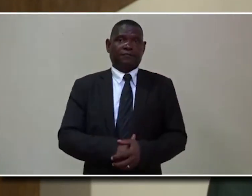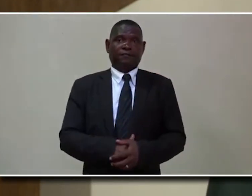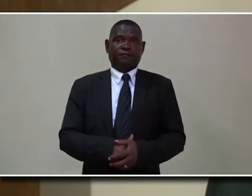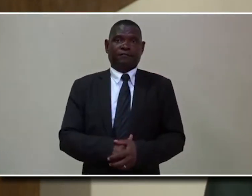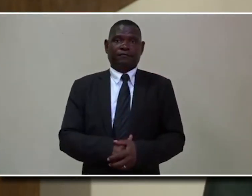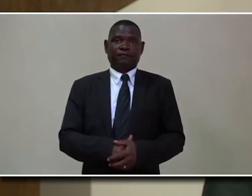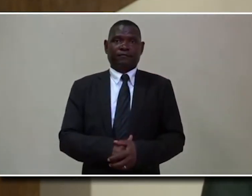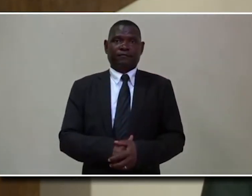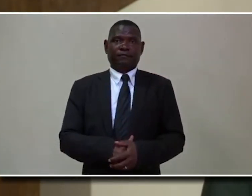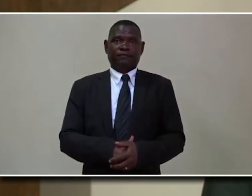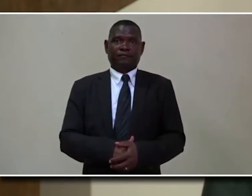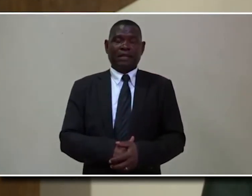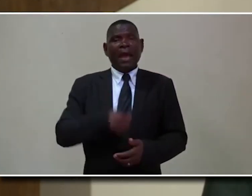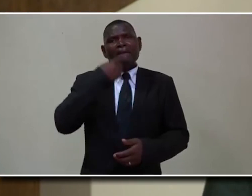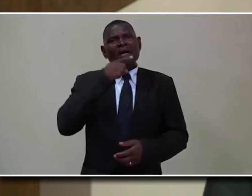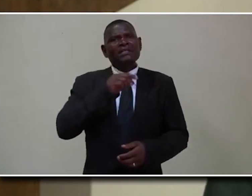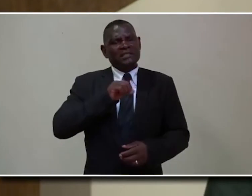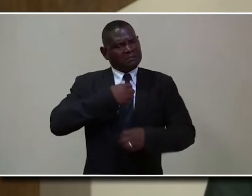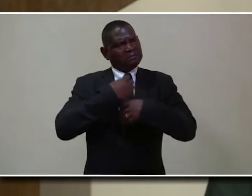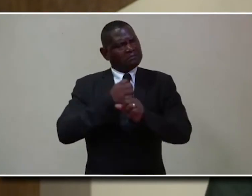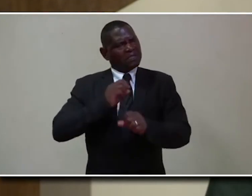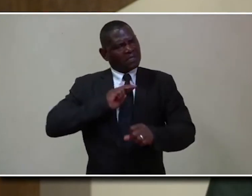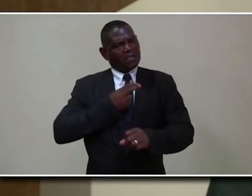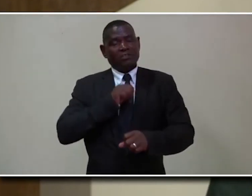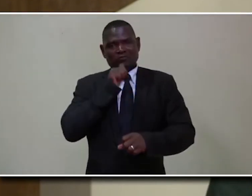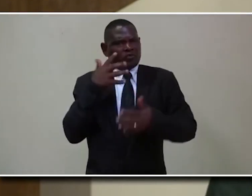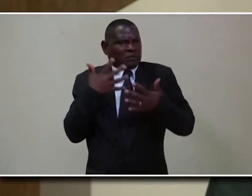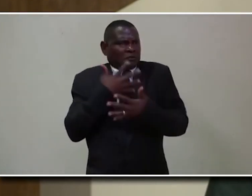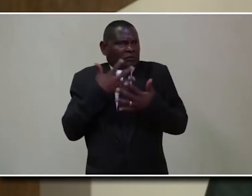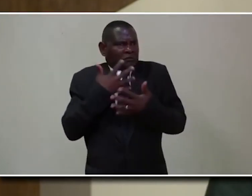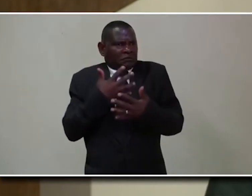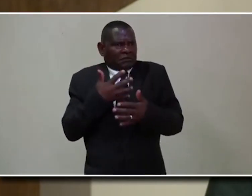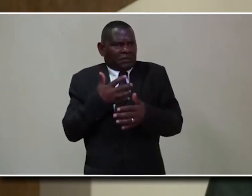Should make us not fear anything. That is